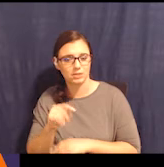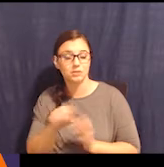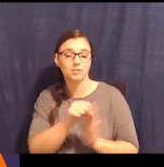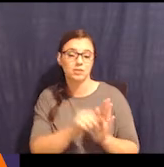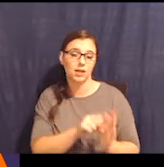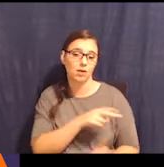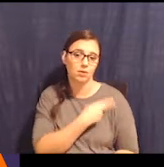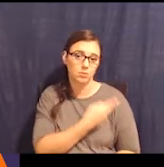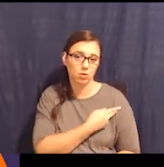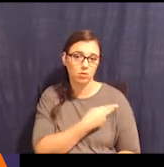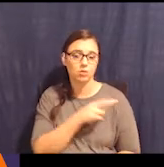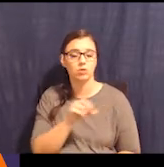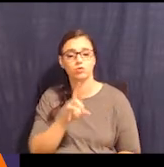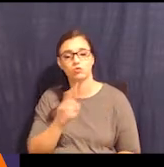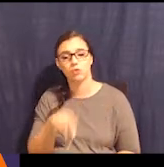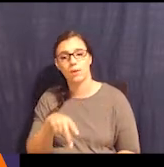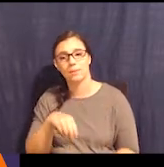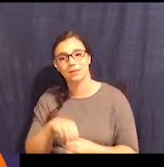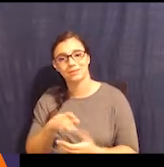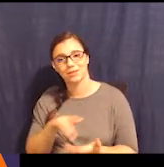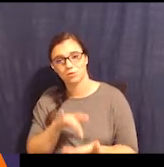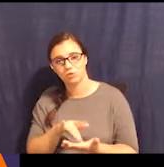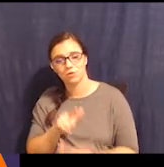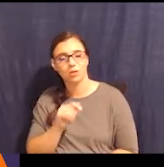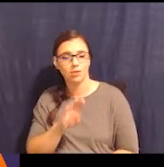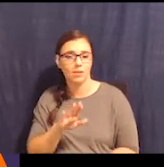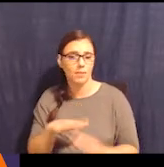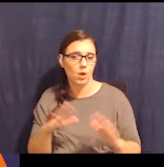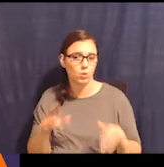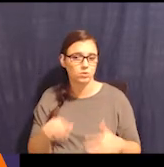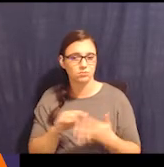they also staff Warmlines and crisis lines.